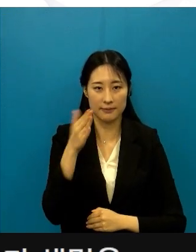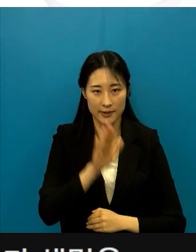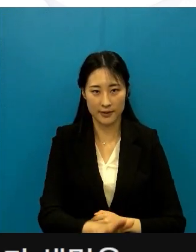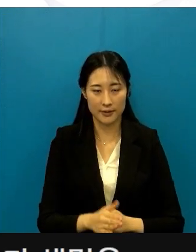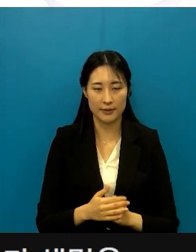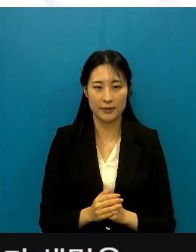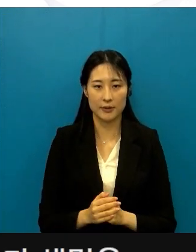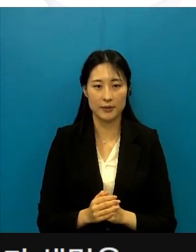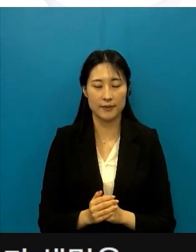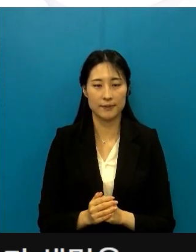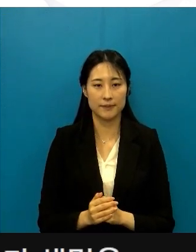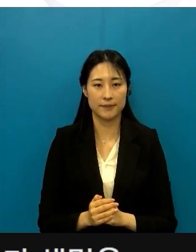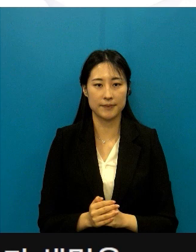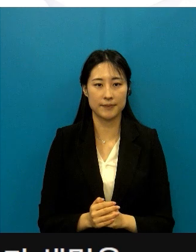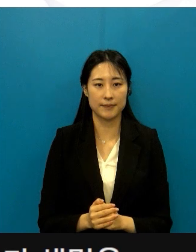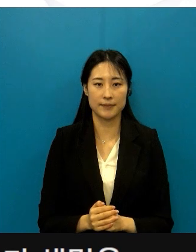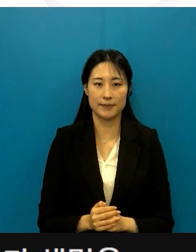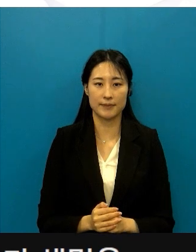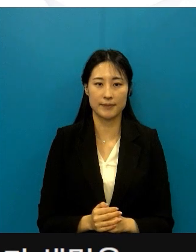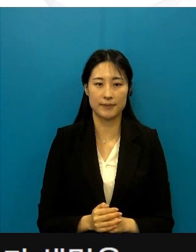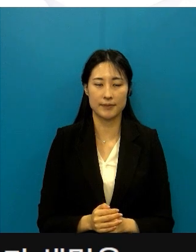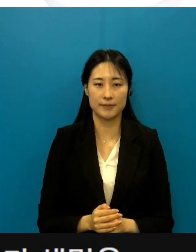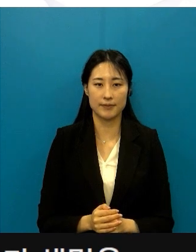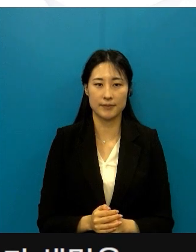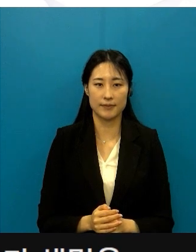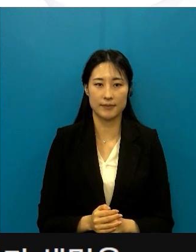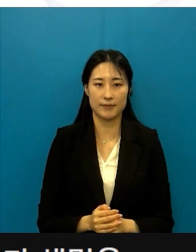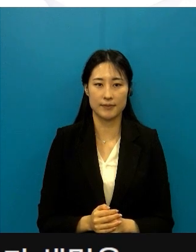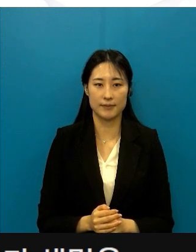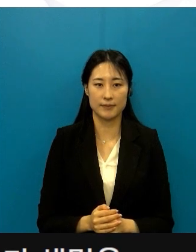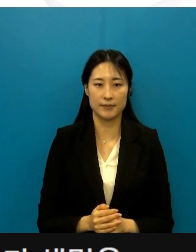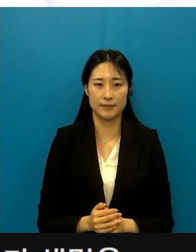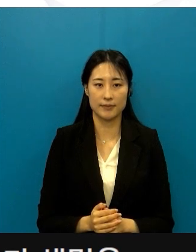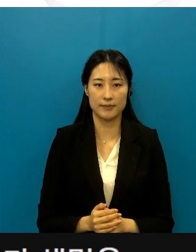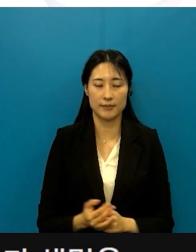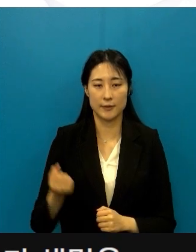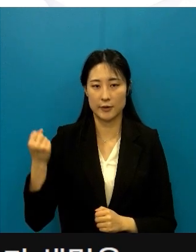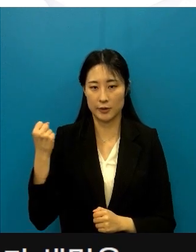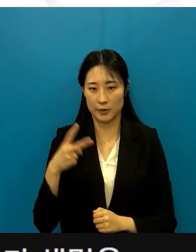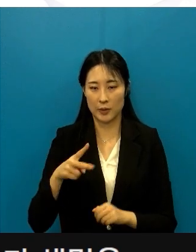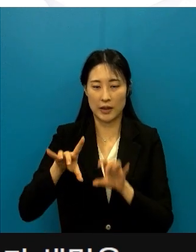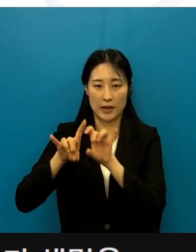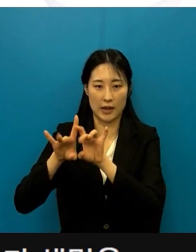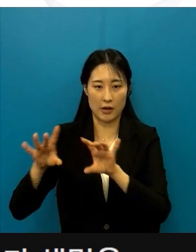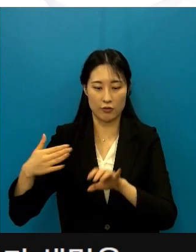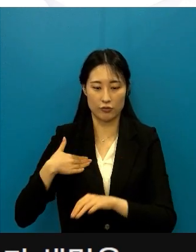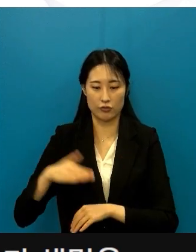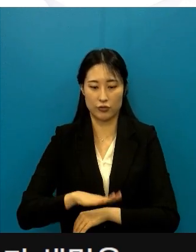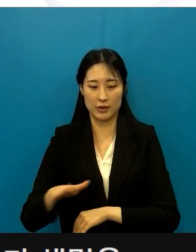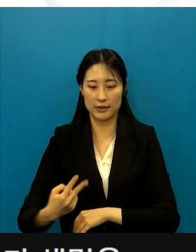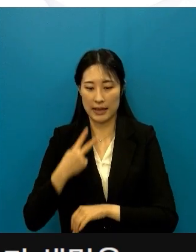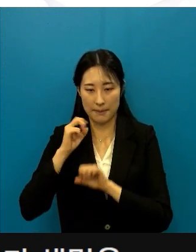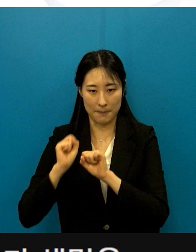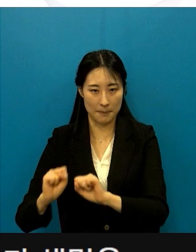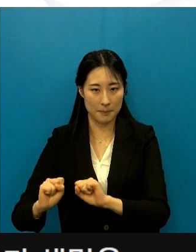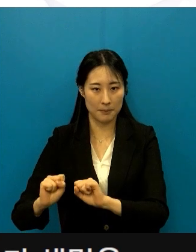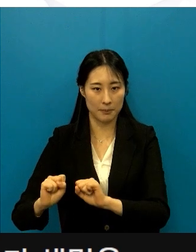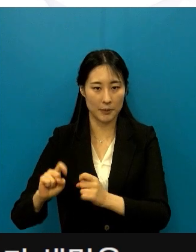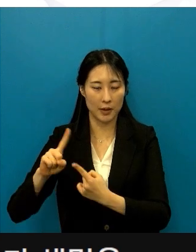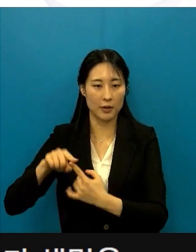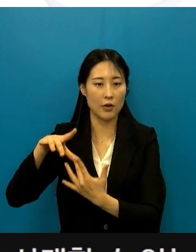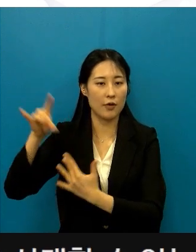choose elements of our life, including how we wish to die, under the right to respect for private